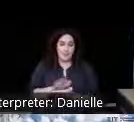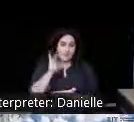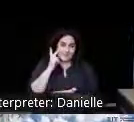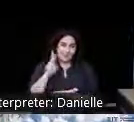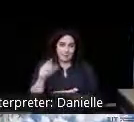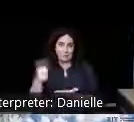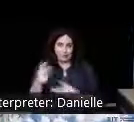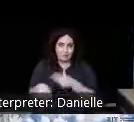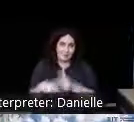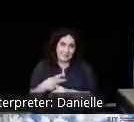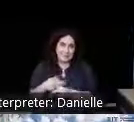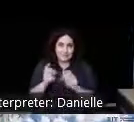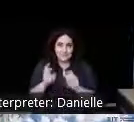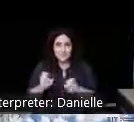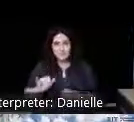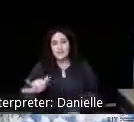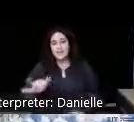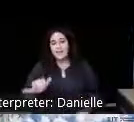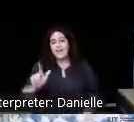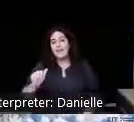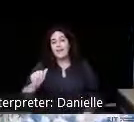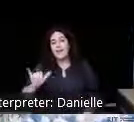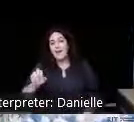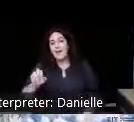and mislabeling content.